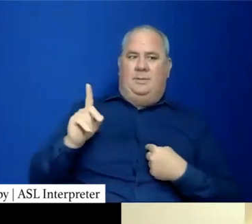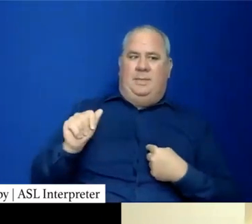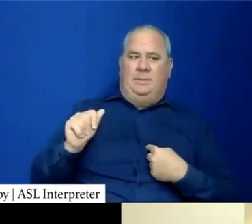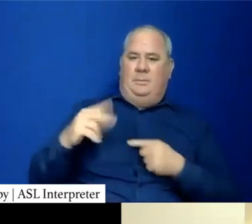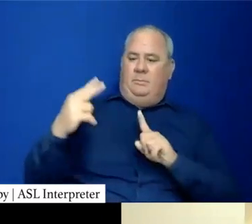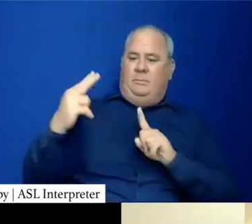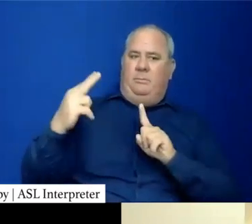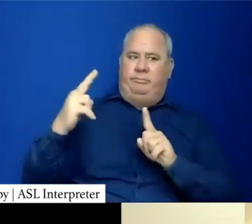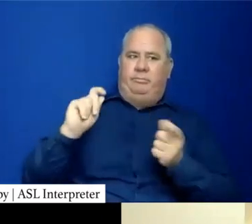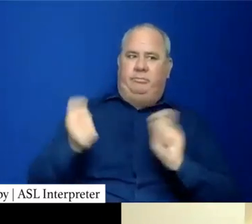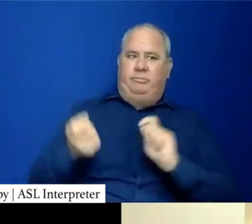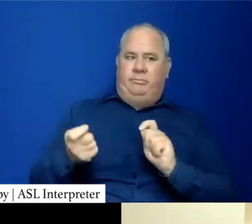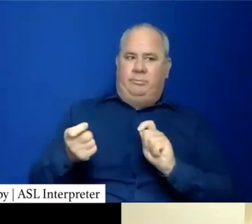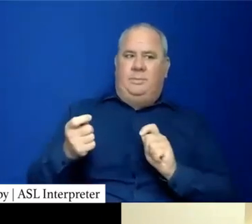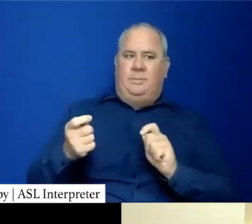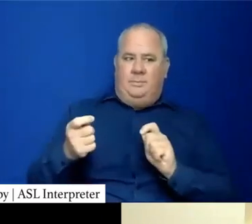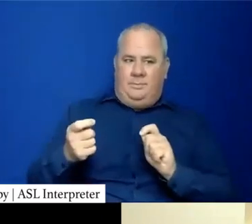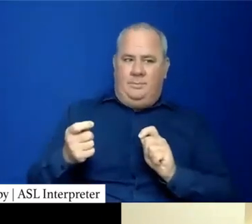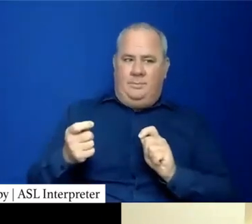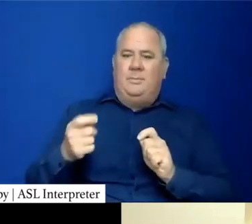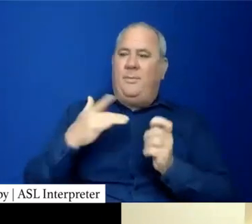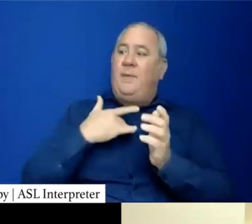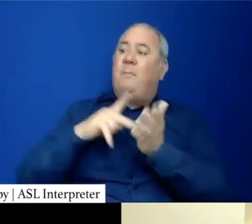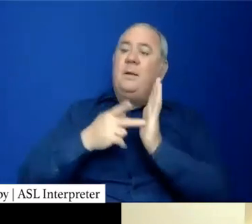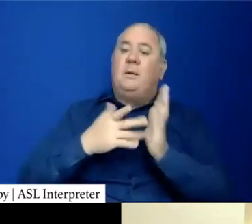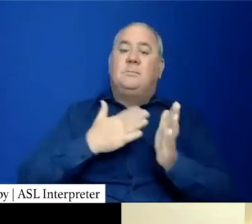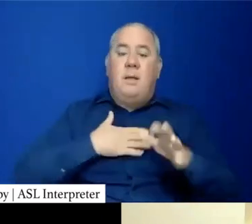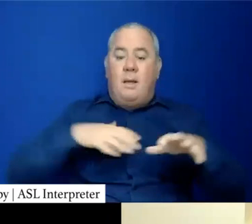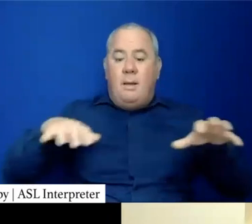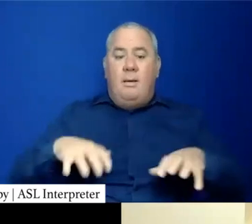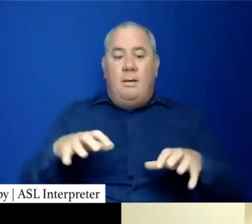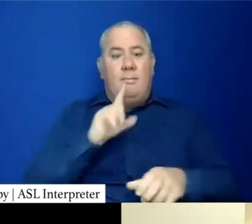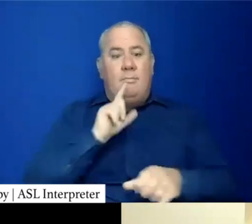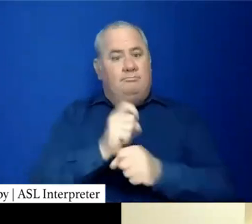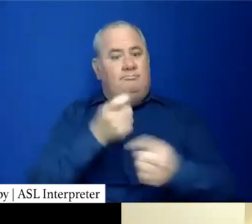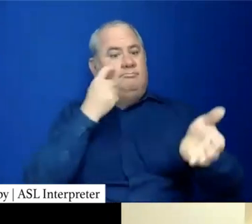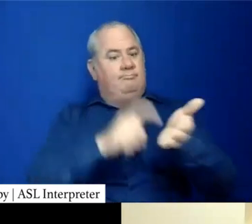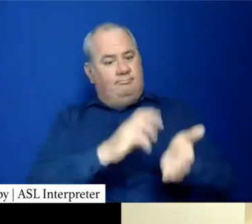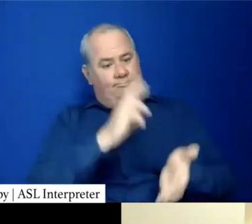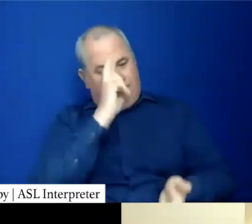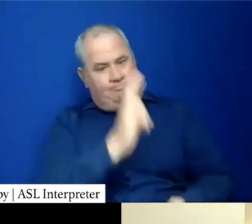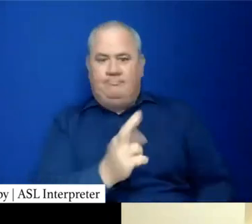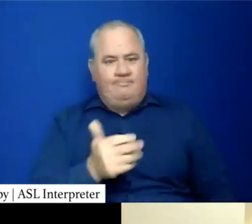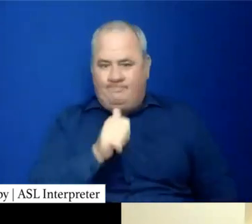legitimate. At professional, but I would argue in many cases our disability makes it more legitimate.